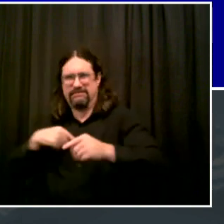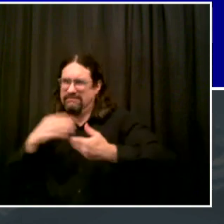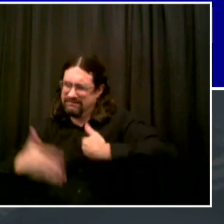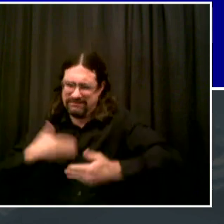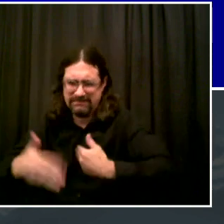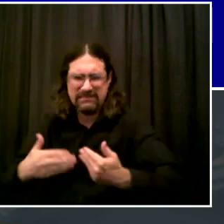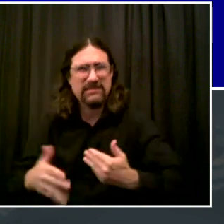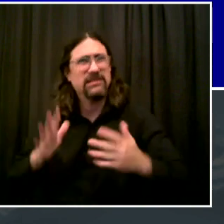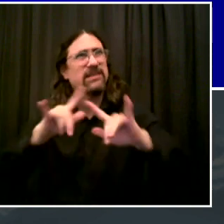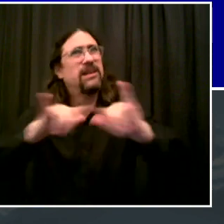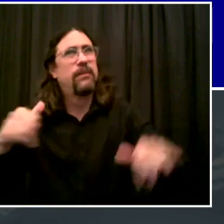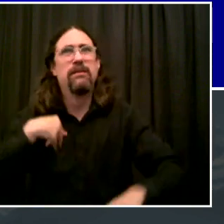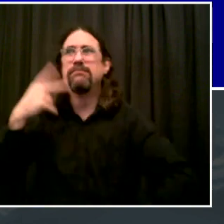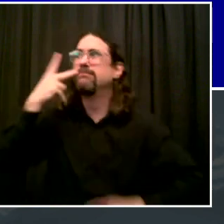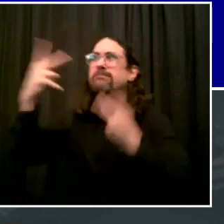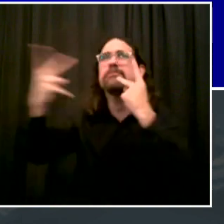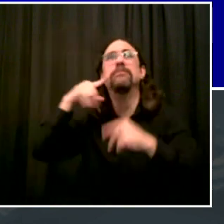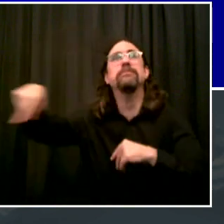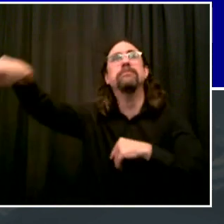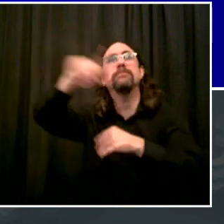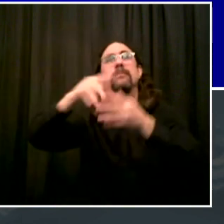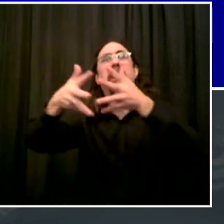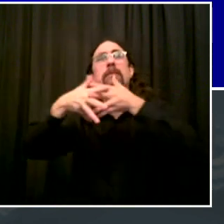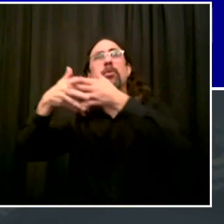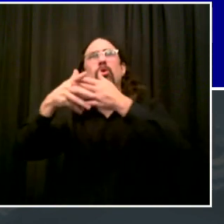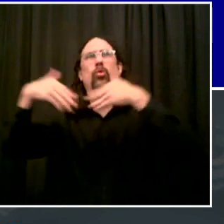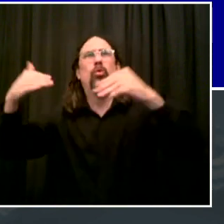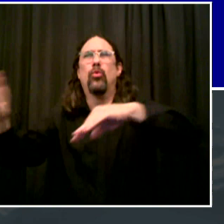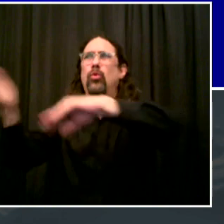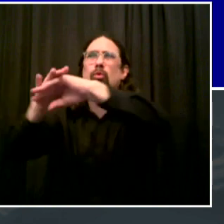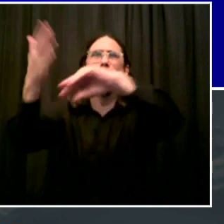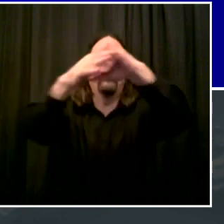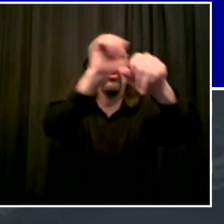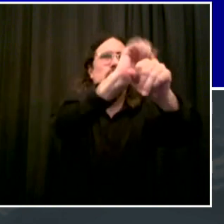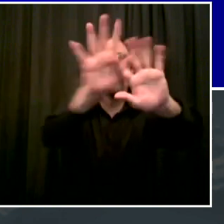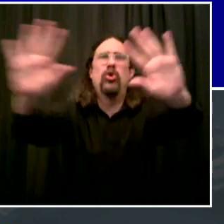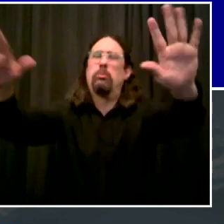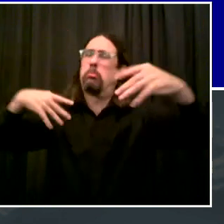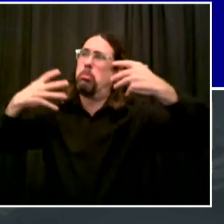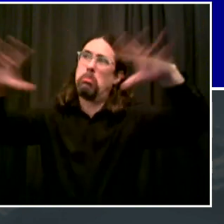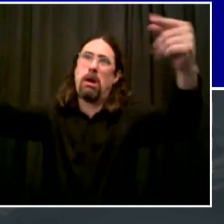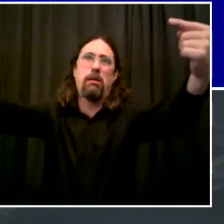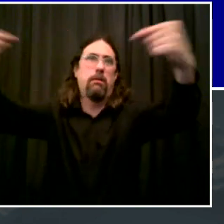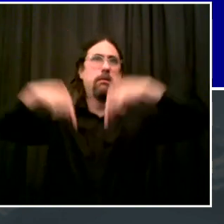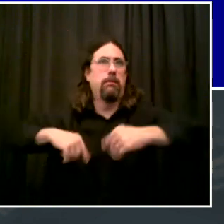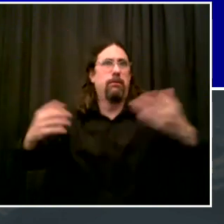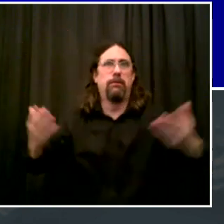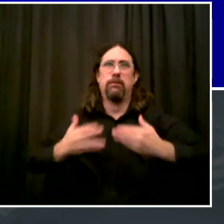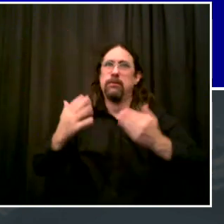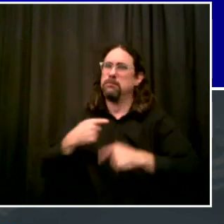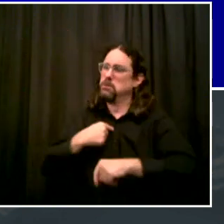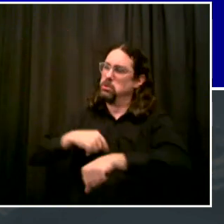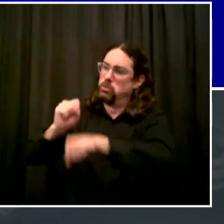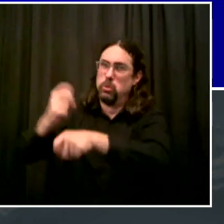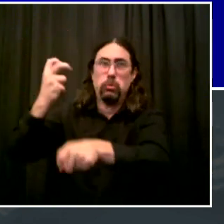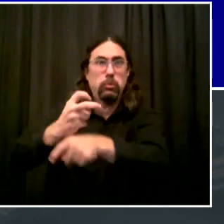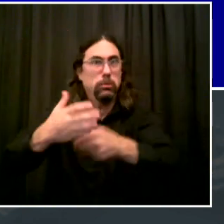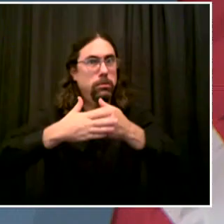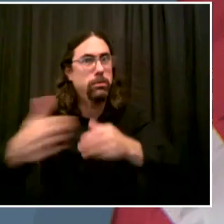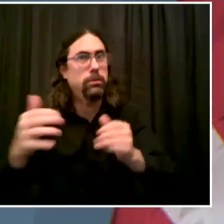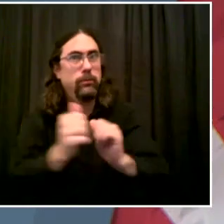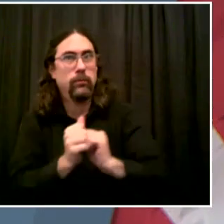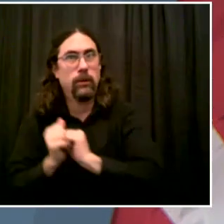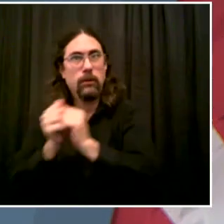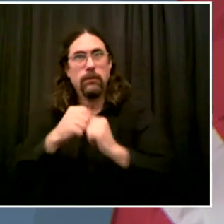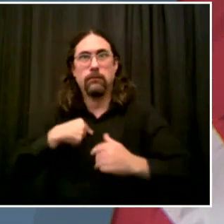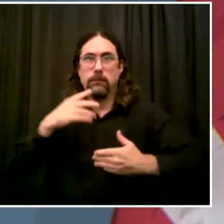have a long road to go, but today, and working together, we are making great progress, and I am happy to be part of the work that's